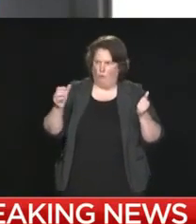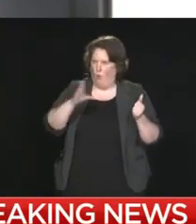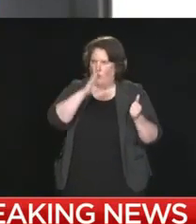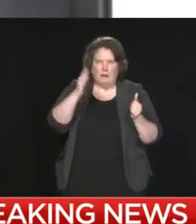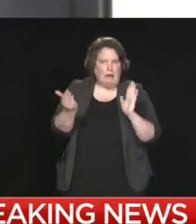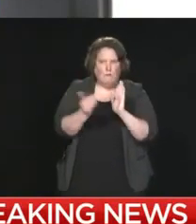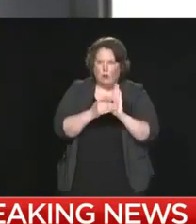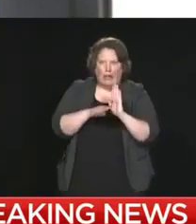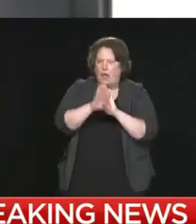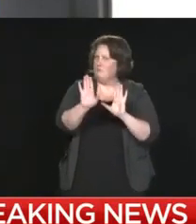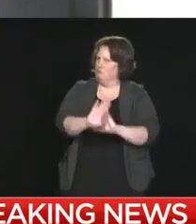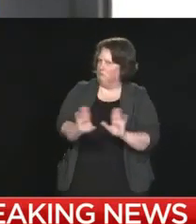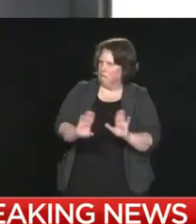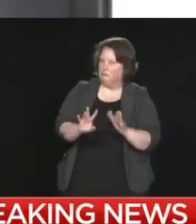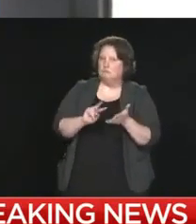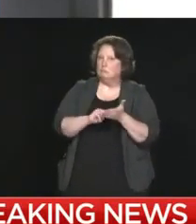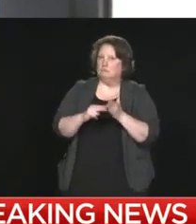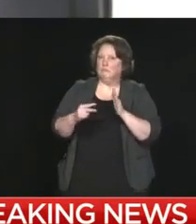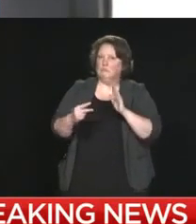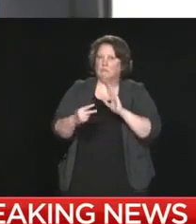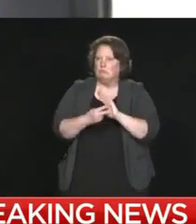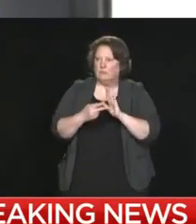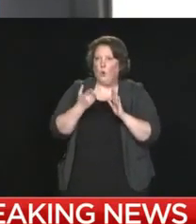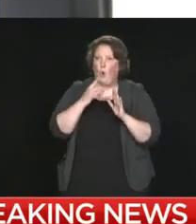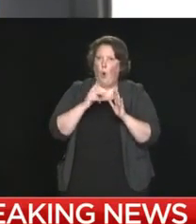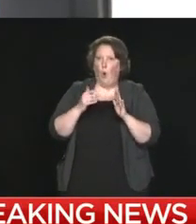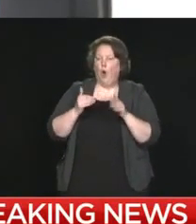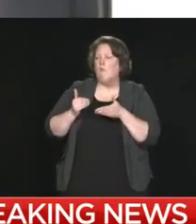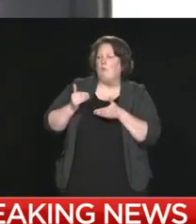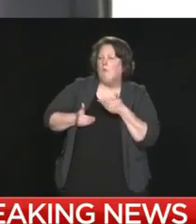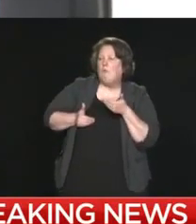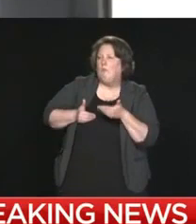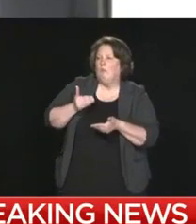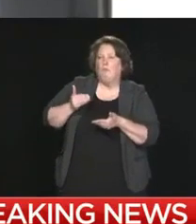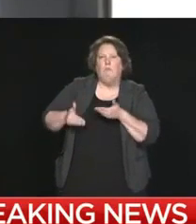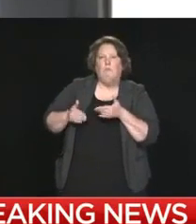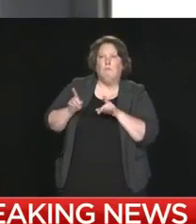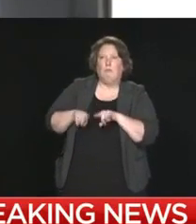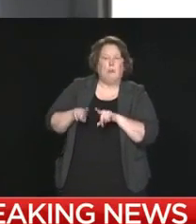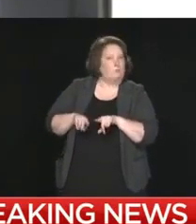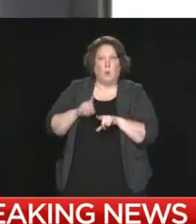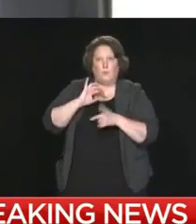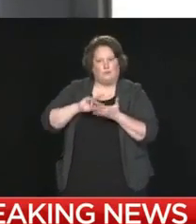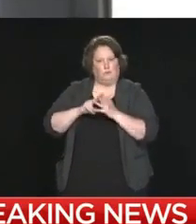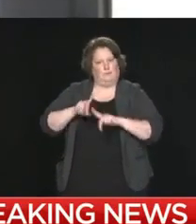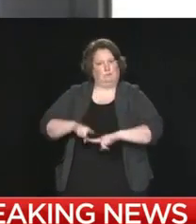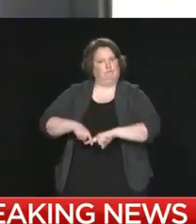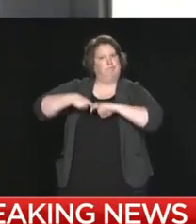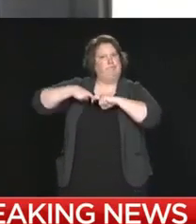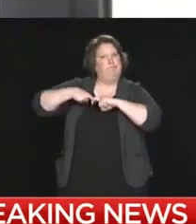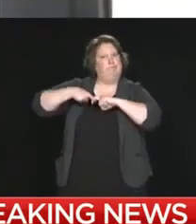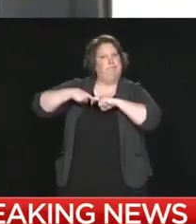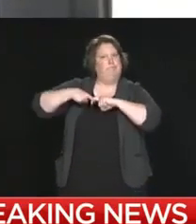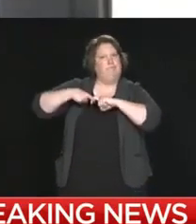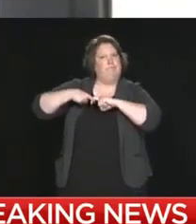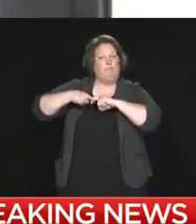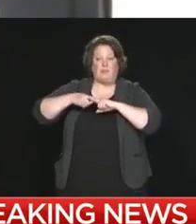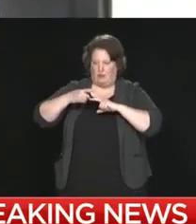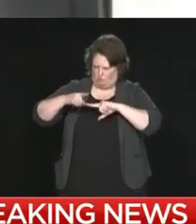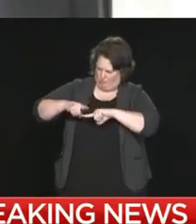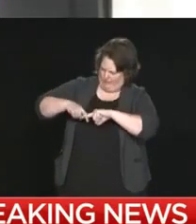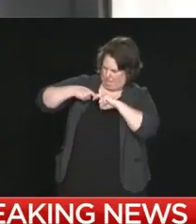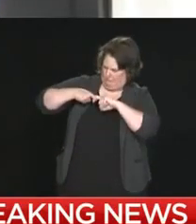back. It's not quietly going along slowly. It's just in suspension. And to know what's going to